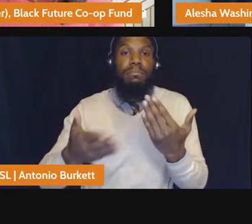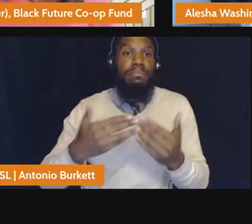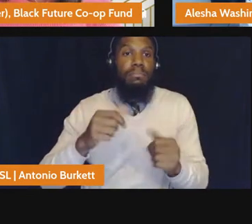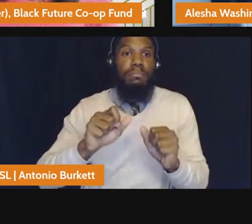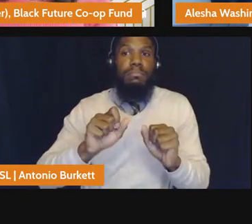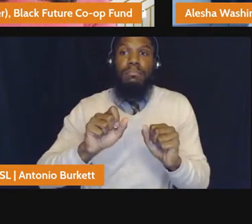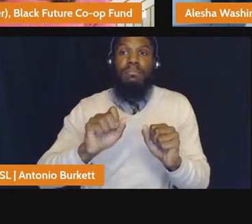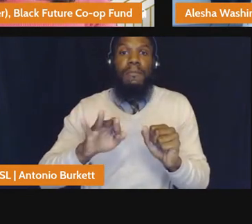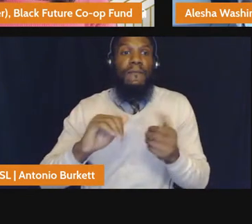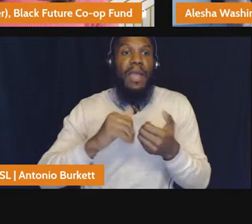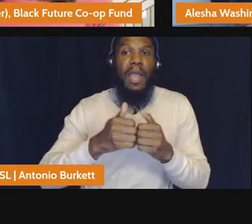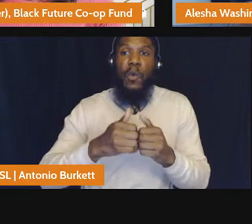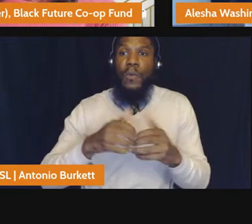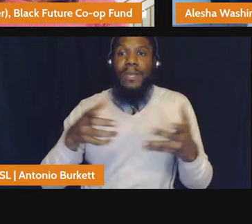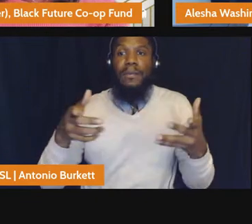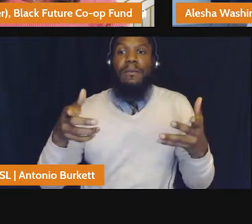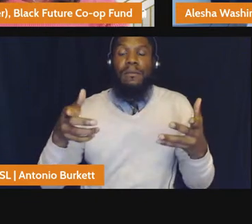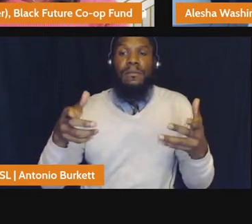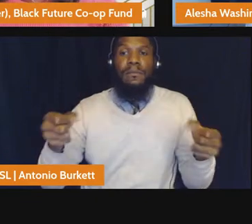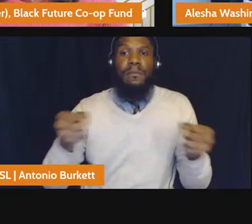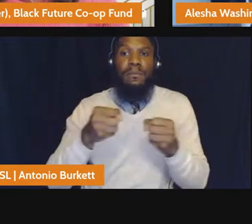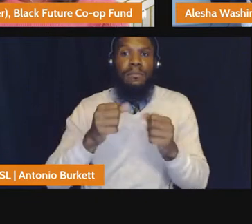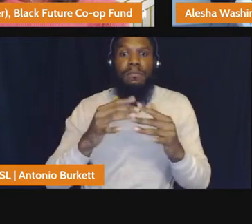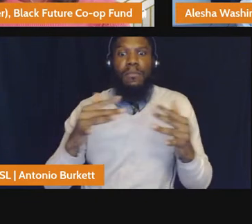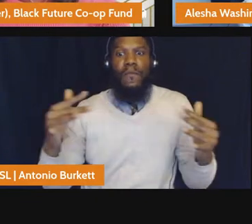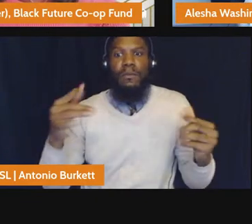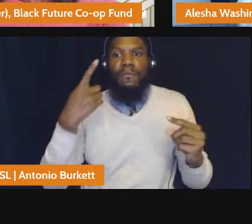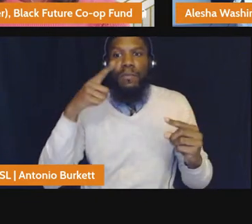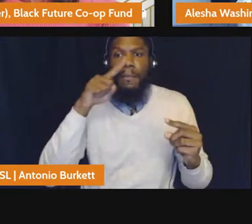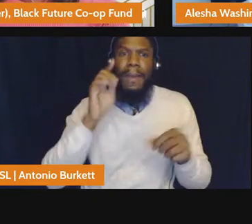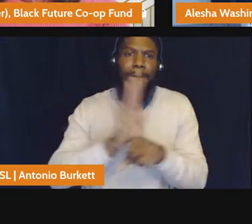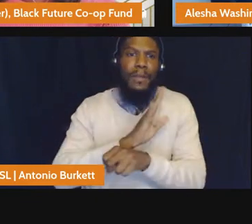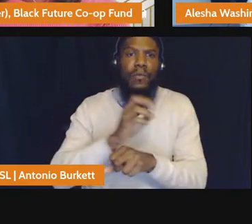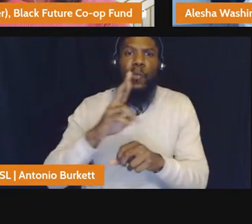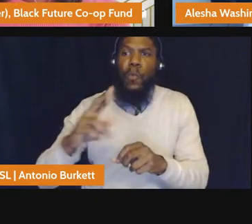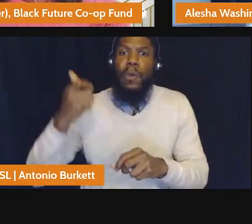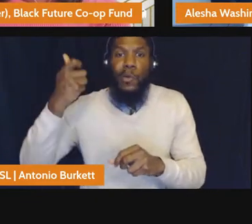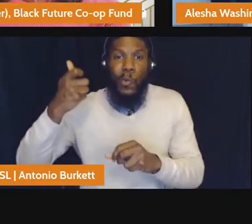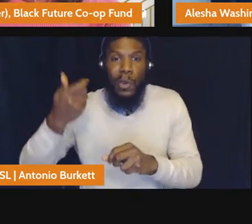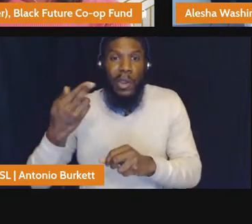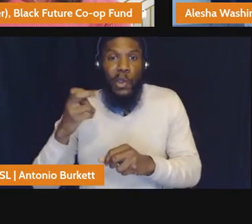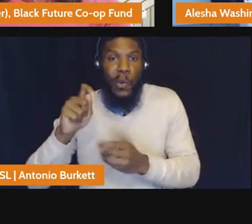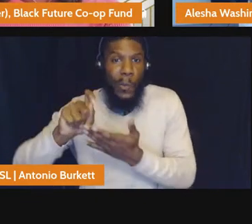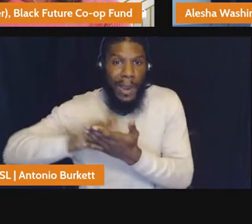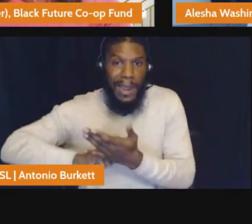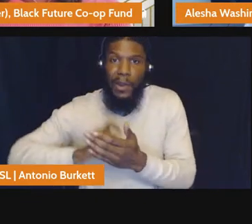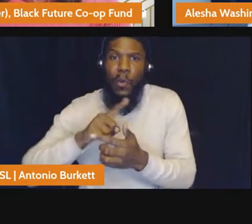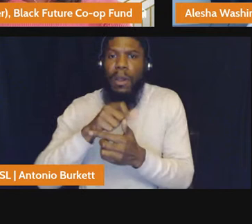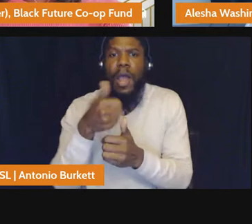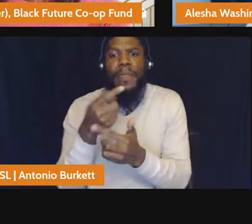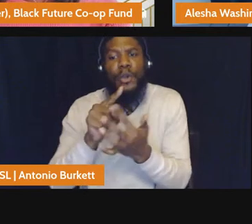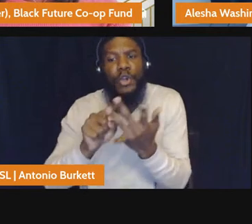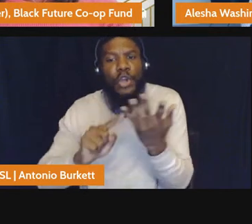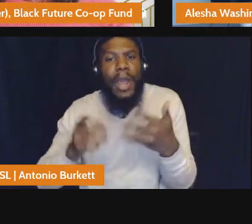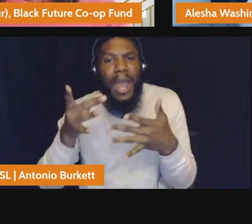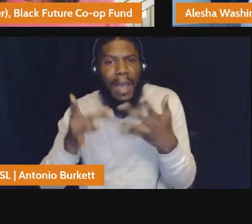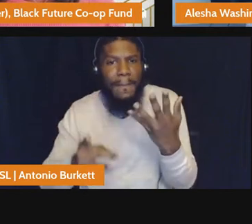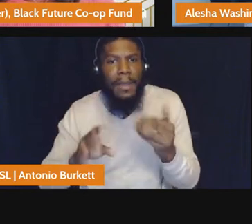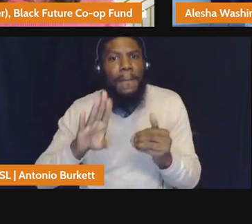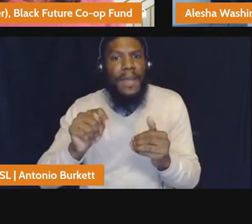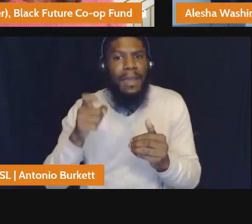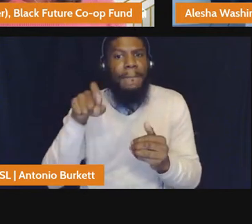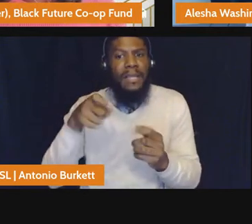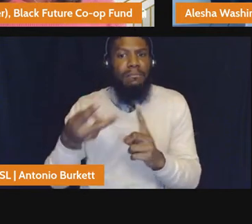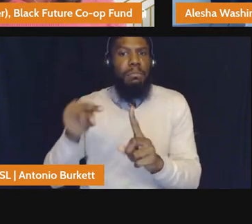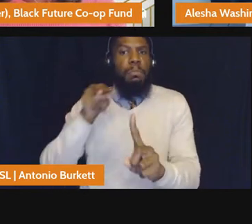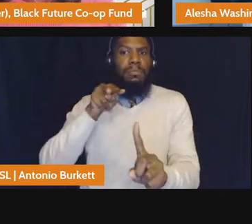Black businesses to grant making and other means, right? It takes that kind of view and lens to think about how that work is implemented. But back to the